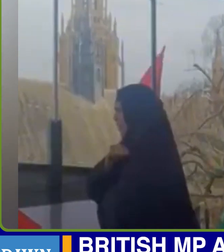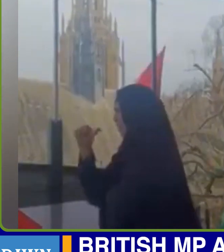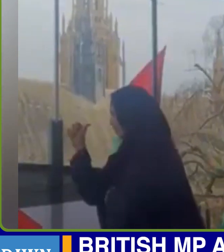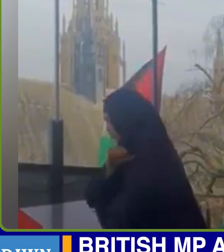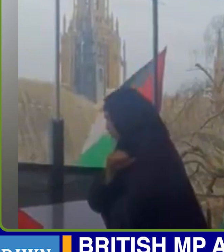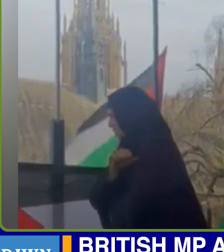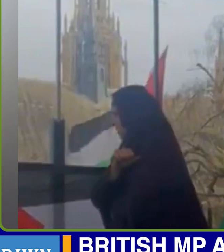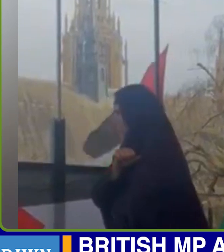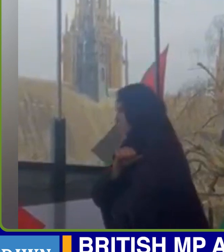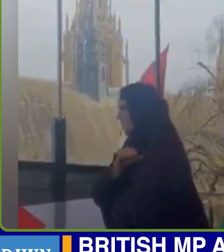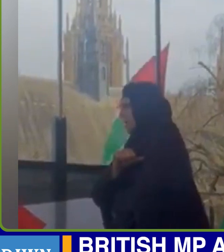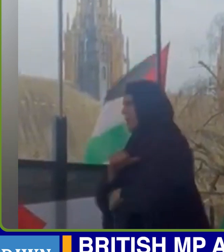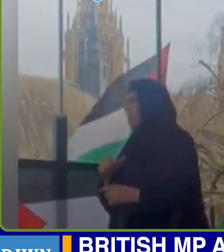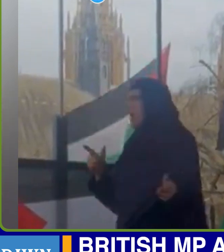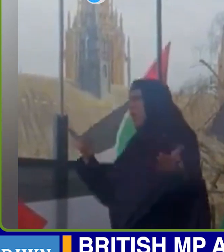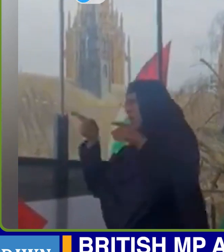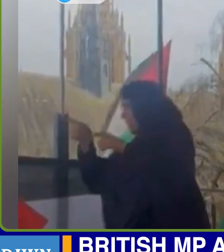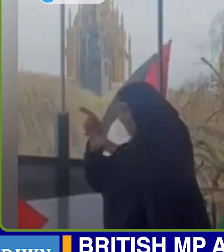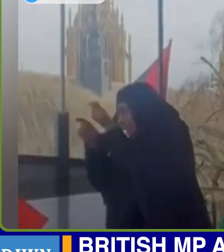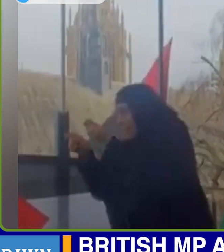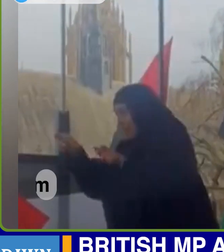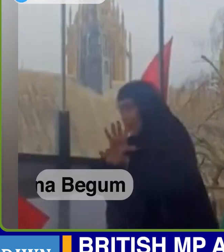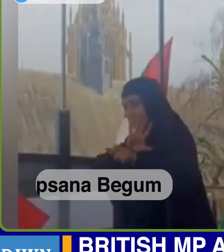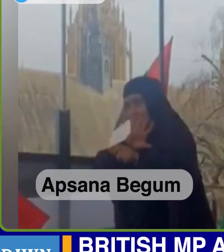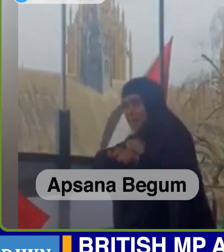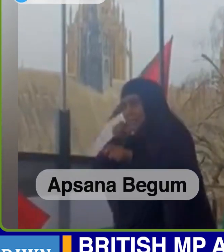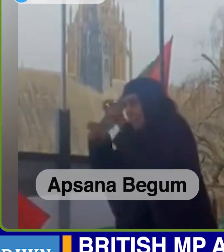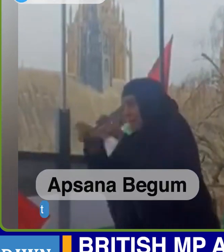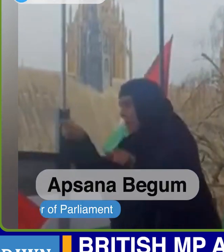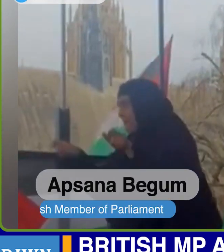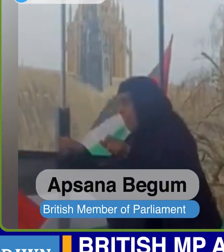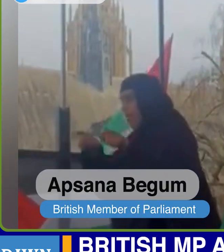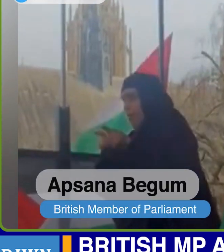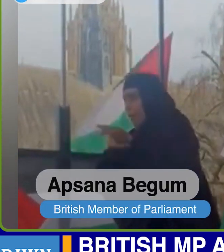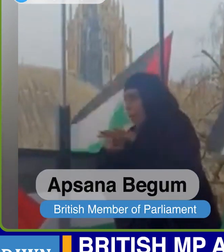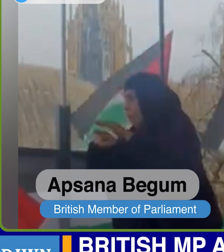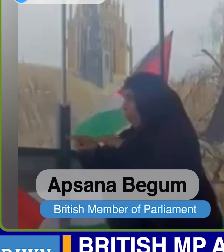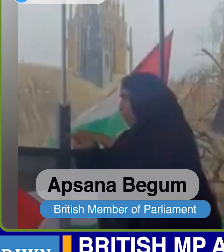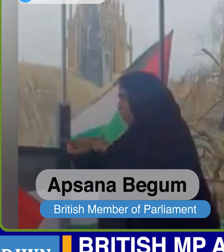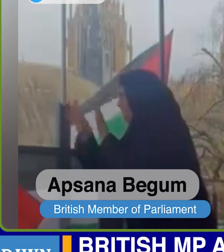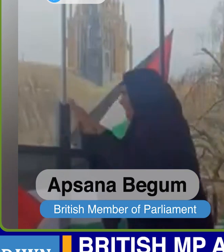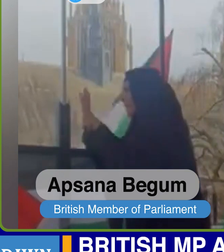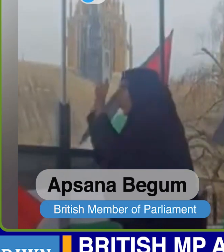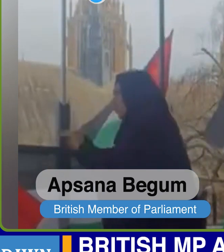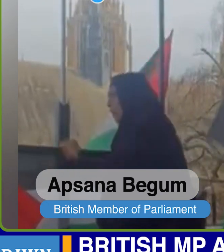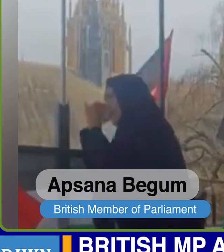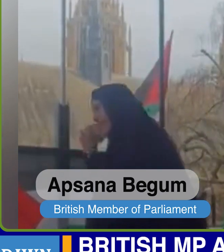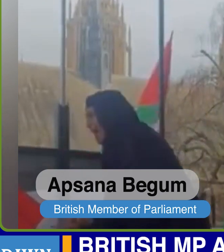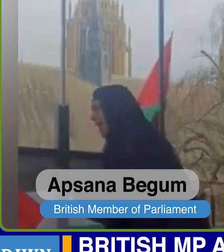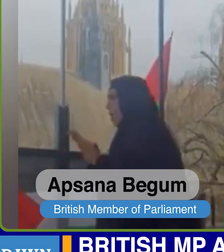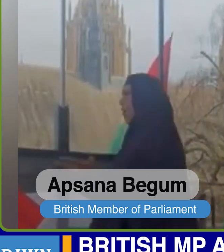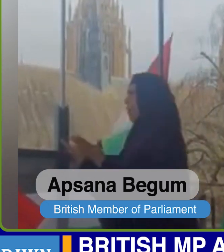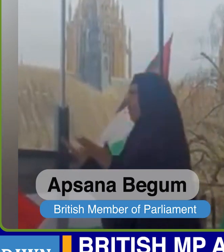The dispossession and oppression of Palestinians must end now. And we will keep